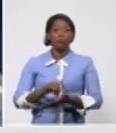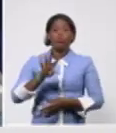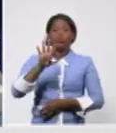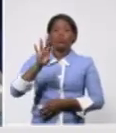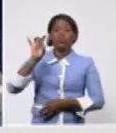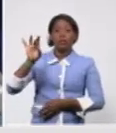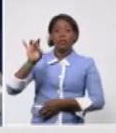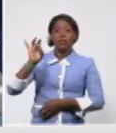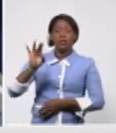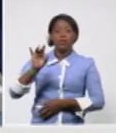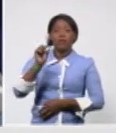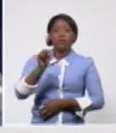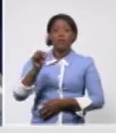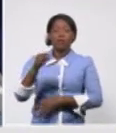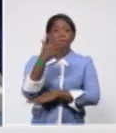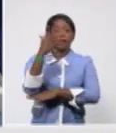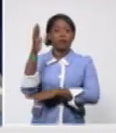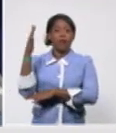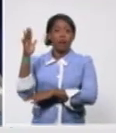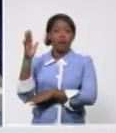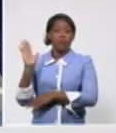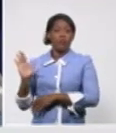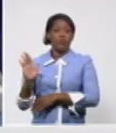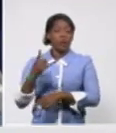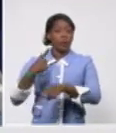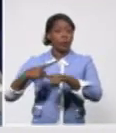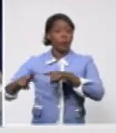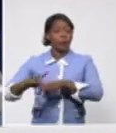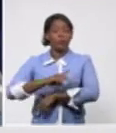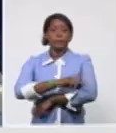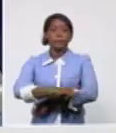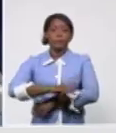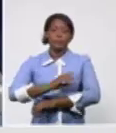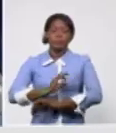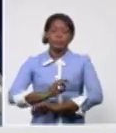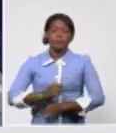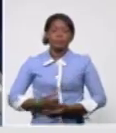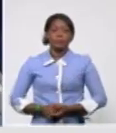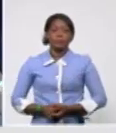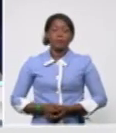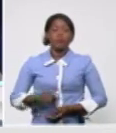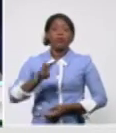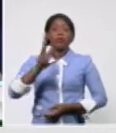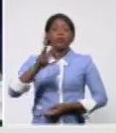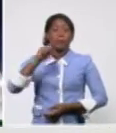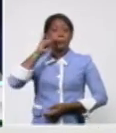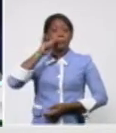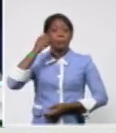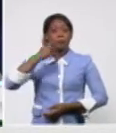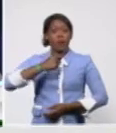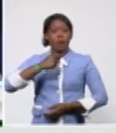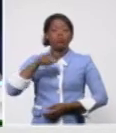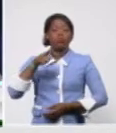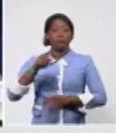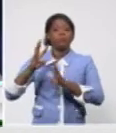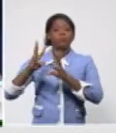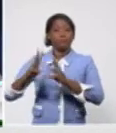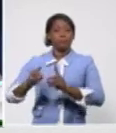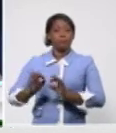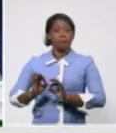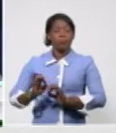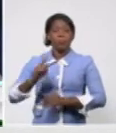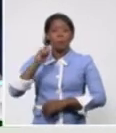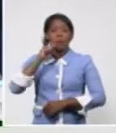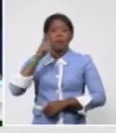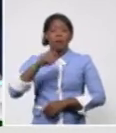Of the 11 diagnosed cases yesterday, 3 are male for 50.1% of all cases,